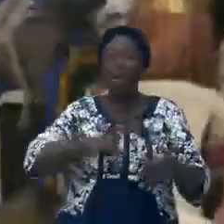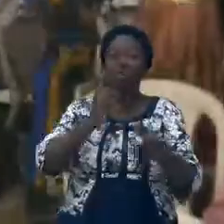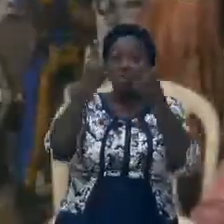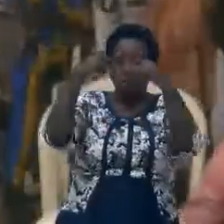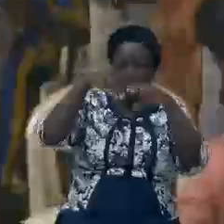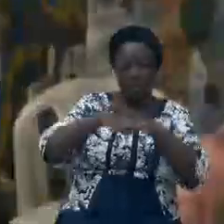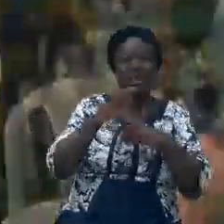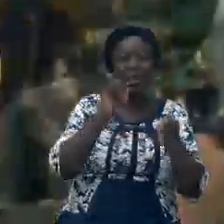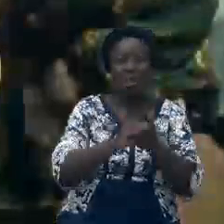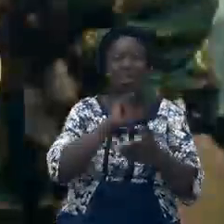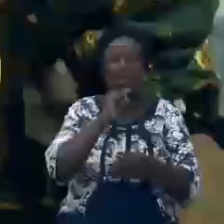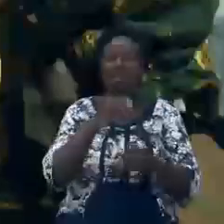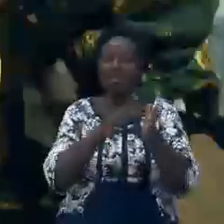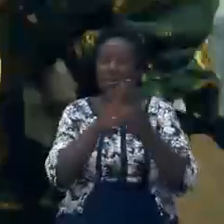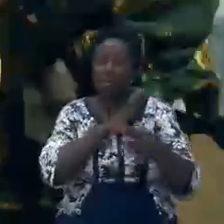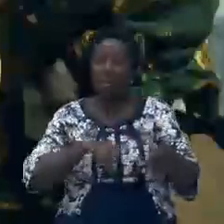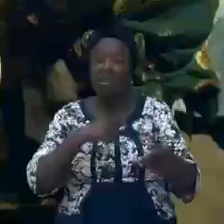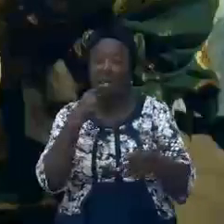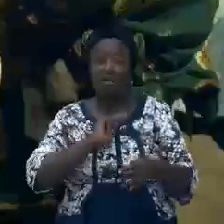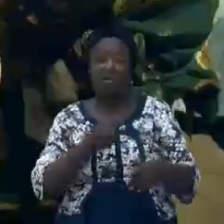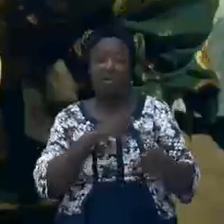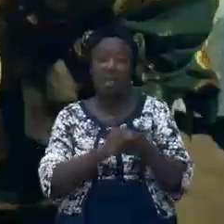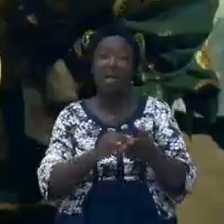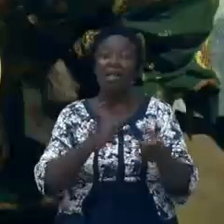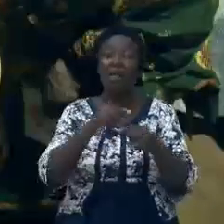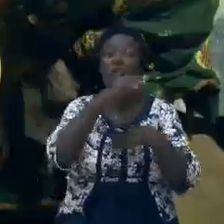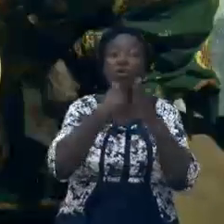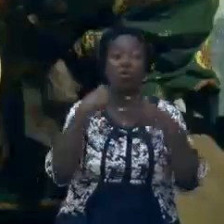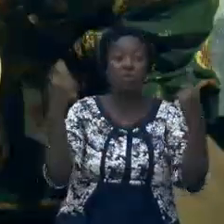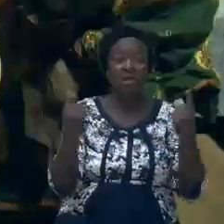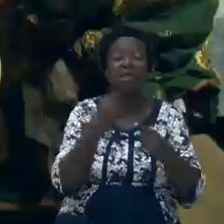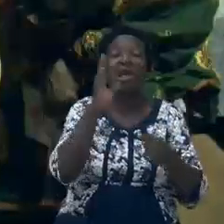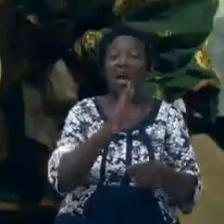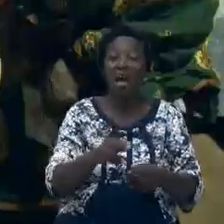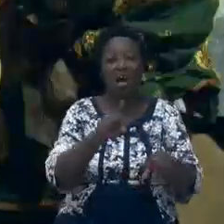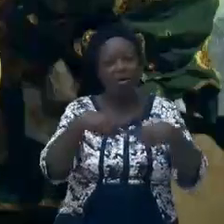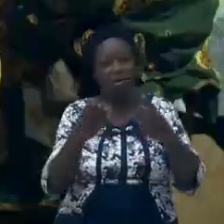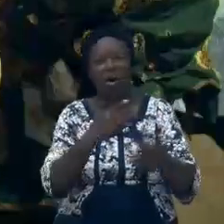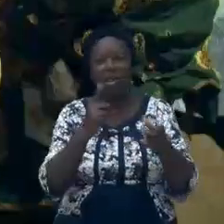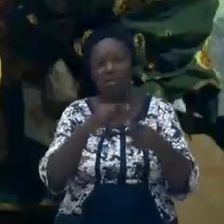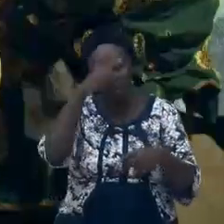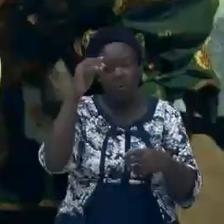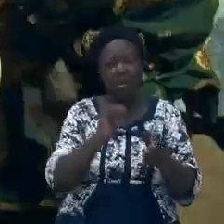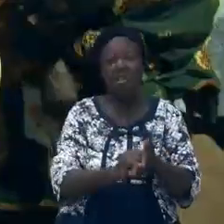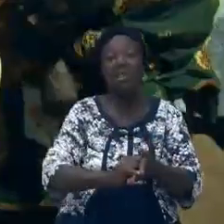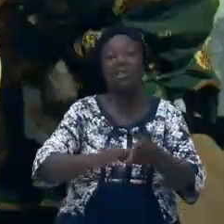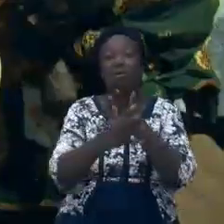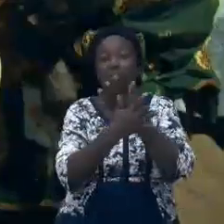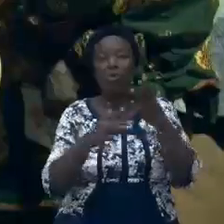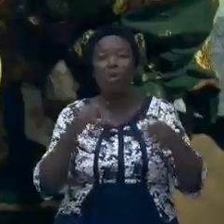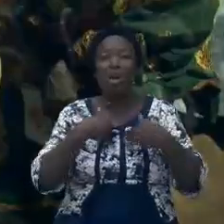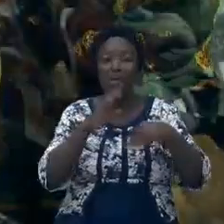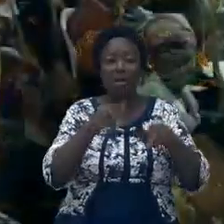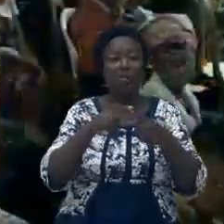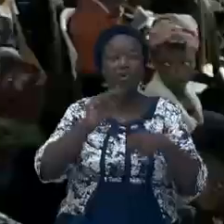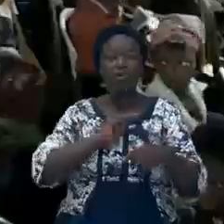become a candidate for heaven. And then all your sins are gone. All your guilt gone. Because atonement has